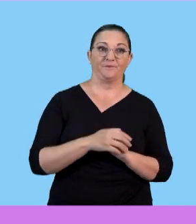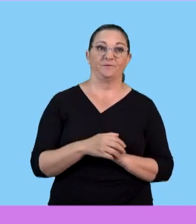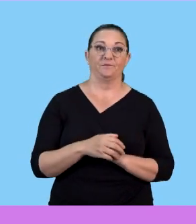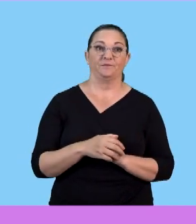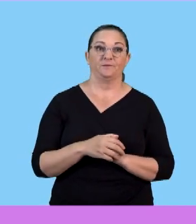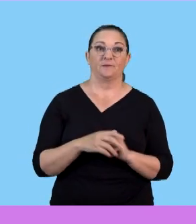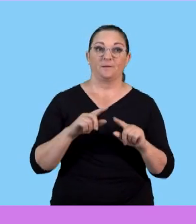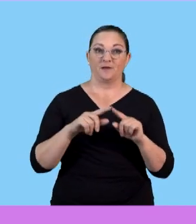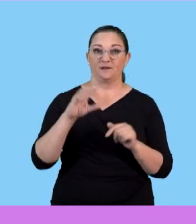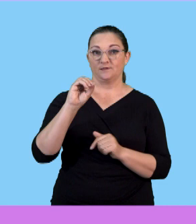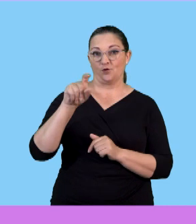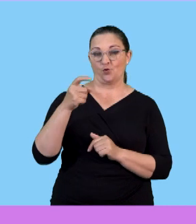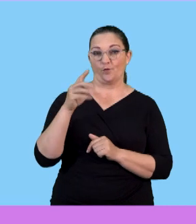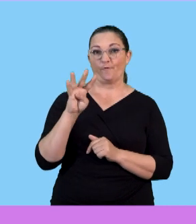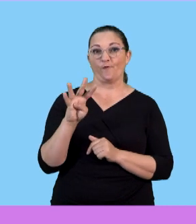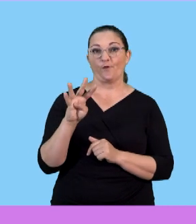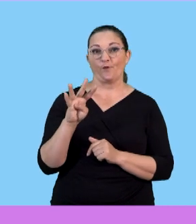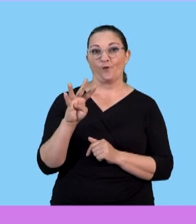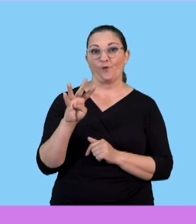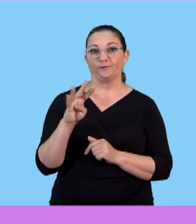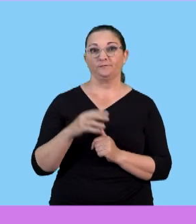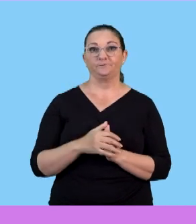as 0,4.